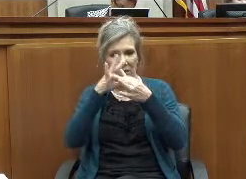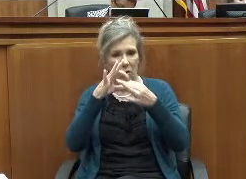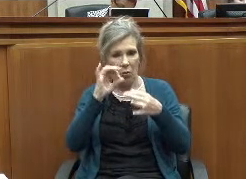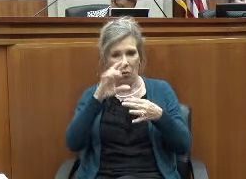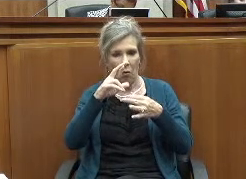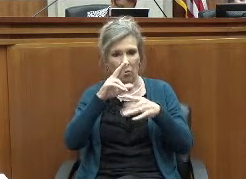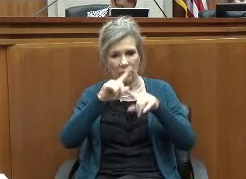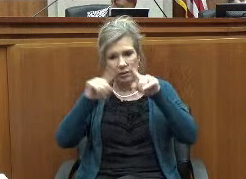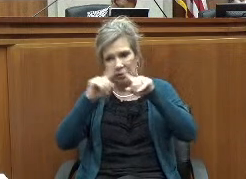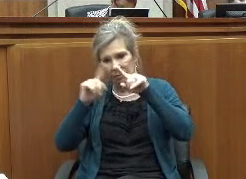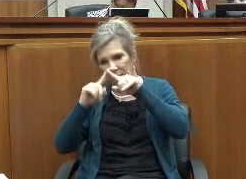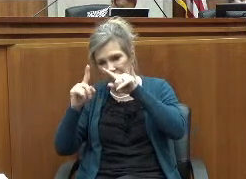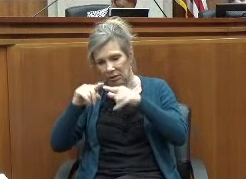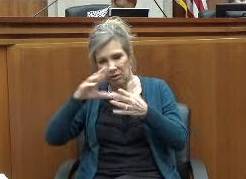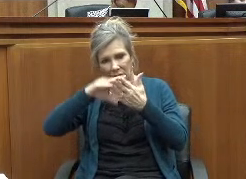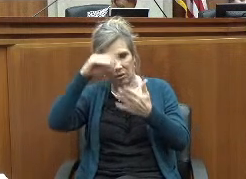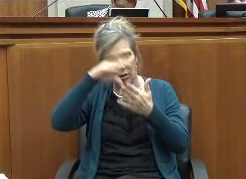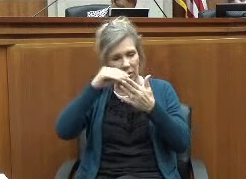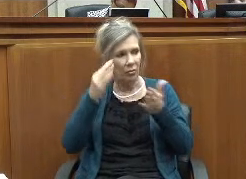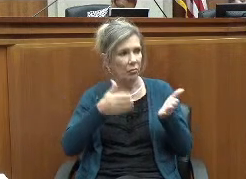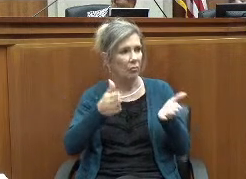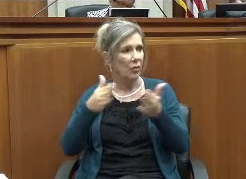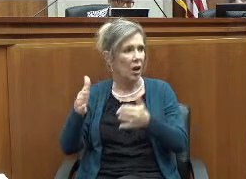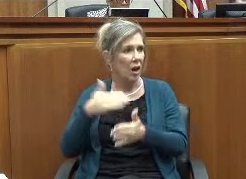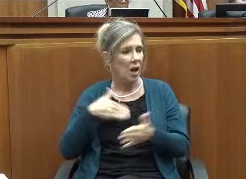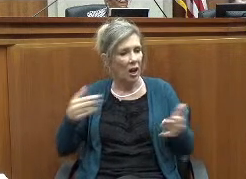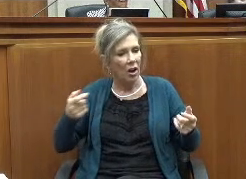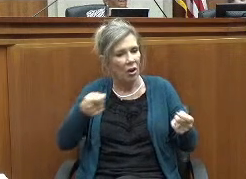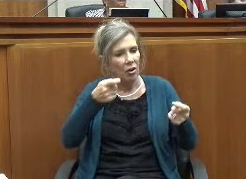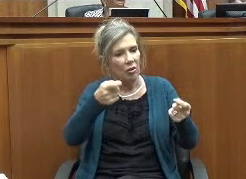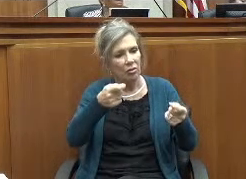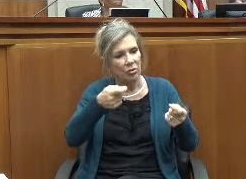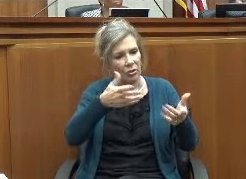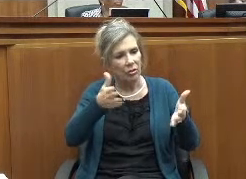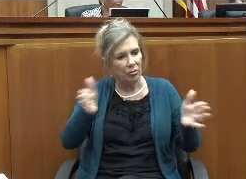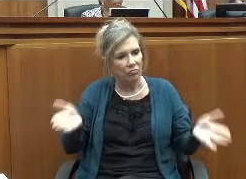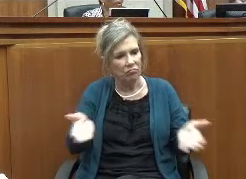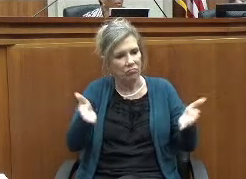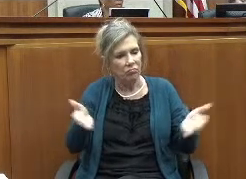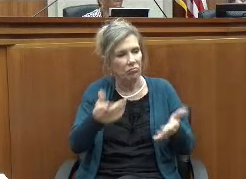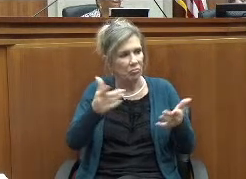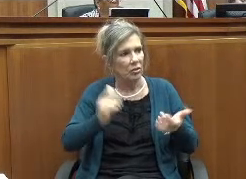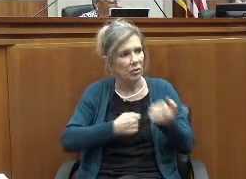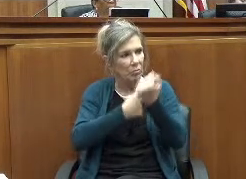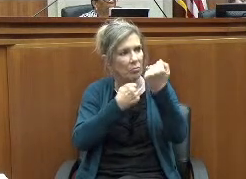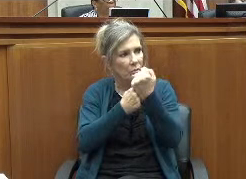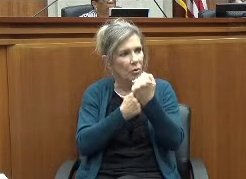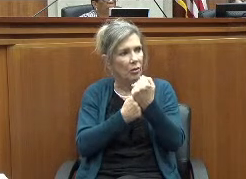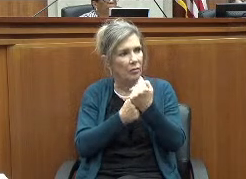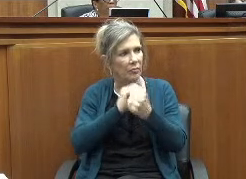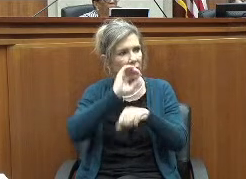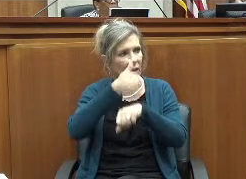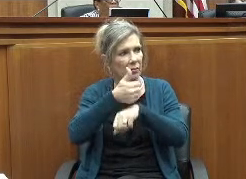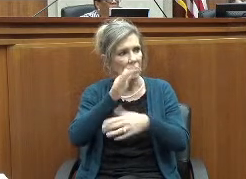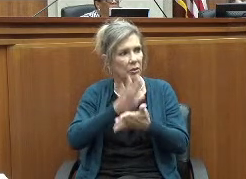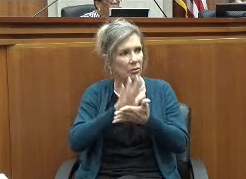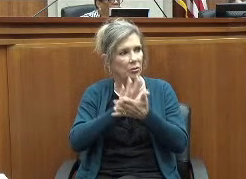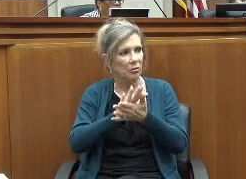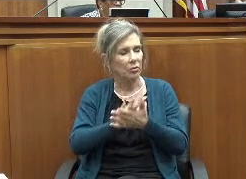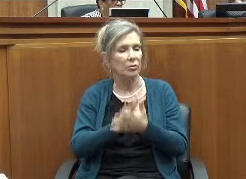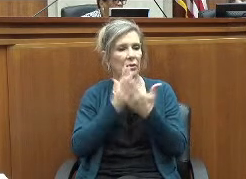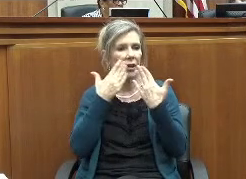learning differences. And I urge all of you to support adding this school to another option for Louisiana students and families. Thank you very